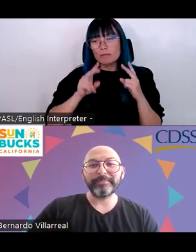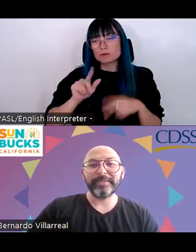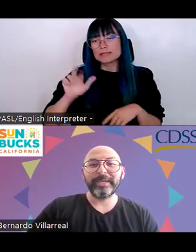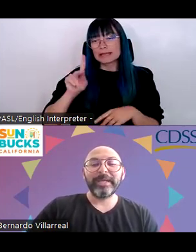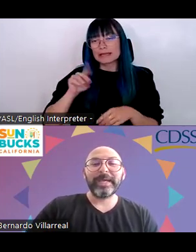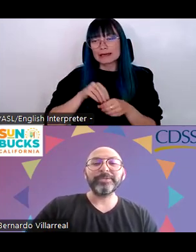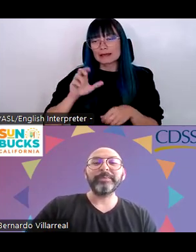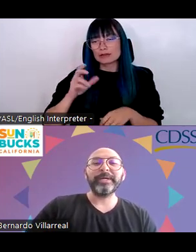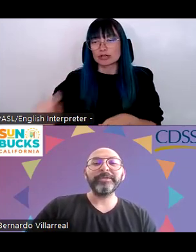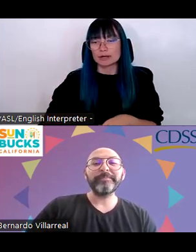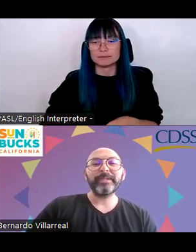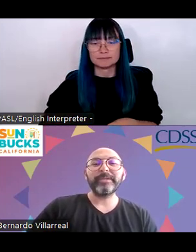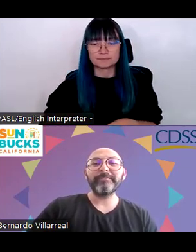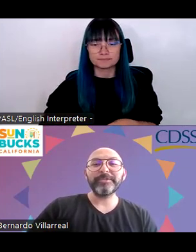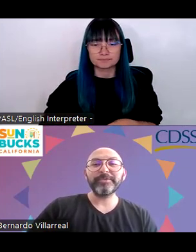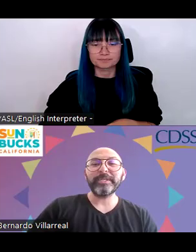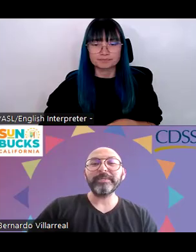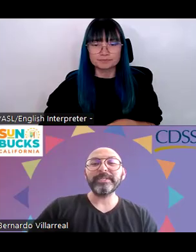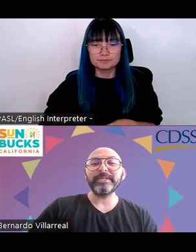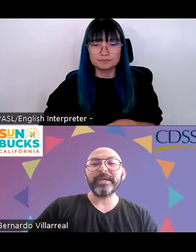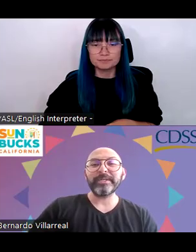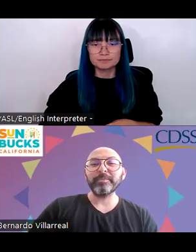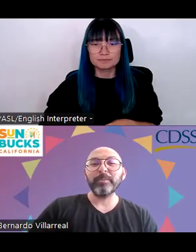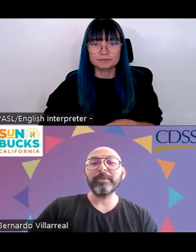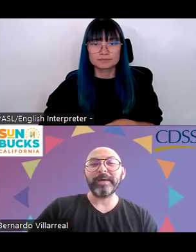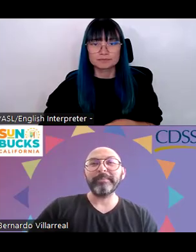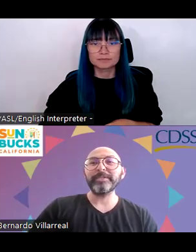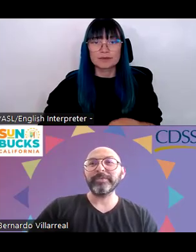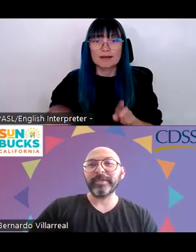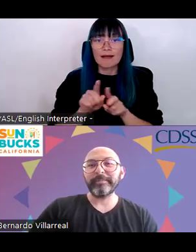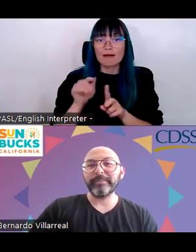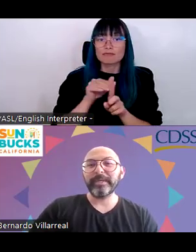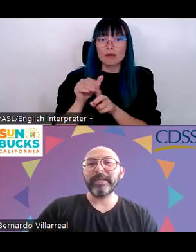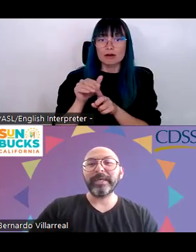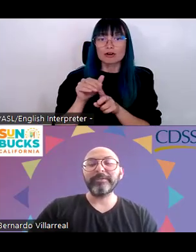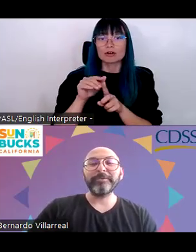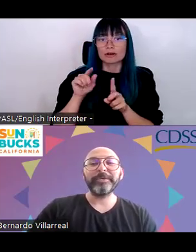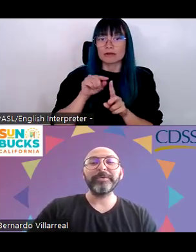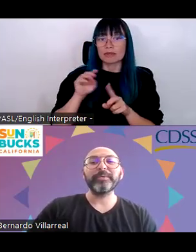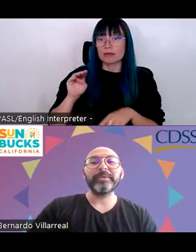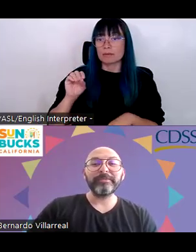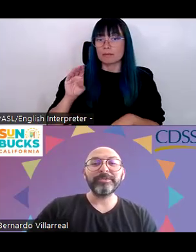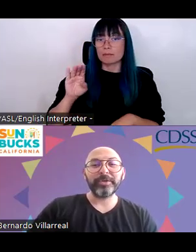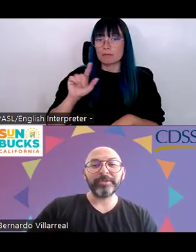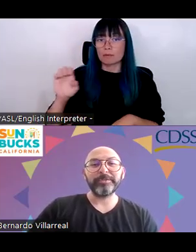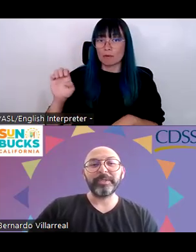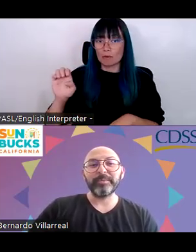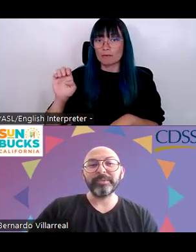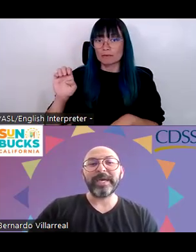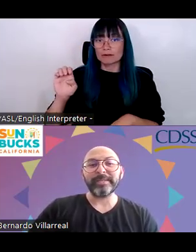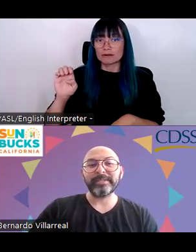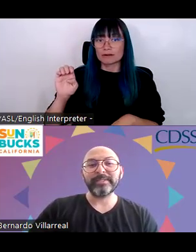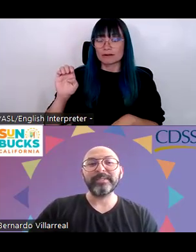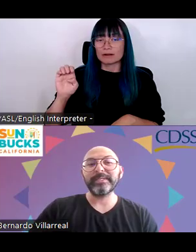chat. As a reminder, the official EBT Edge mobile app is free. California will never